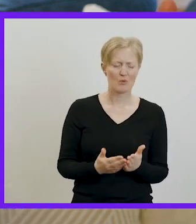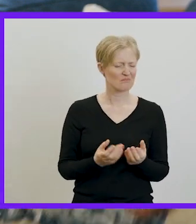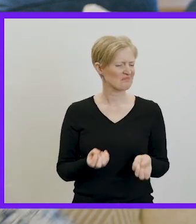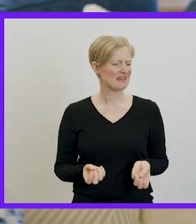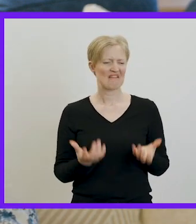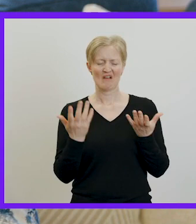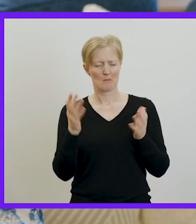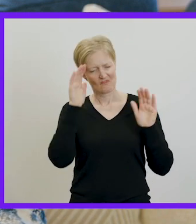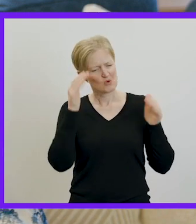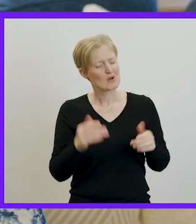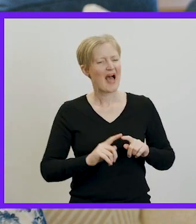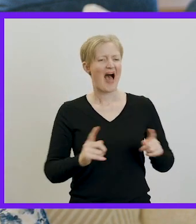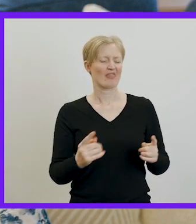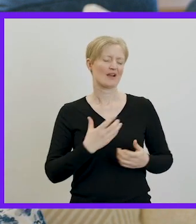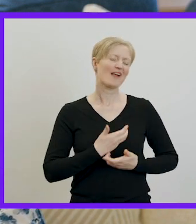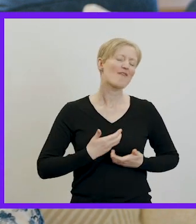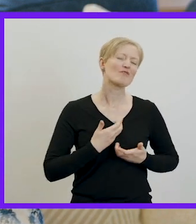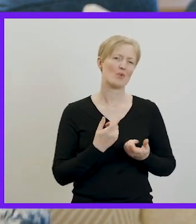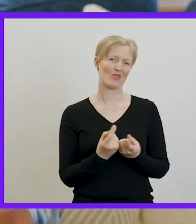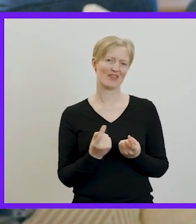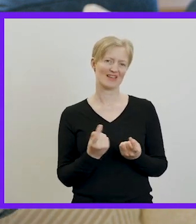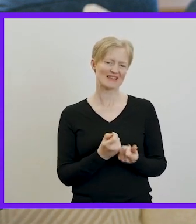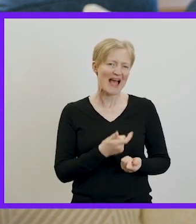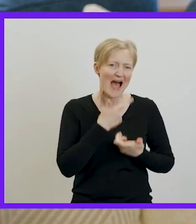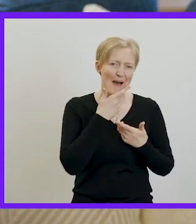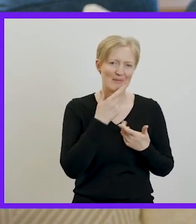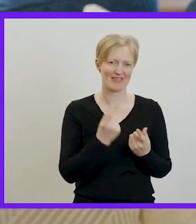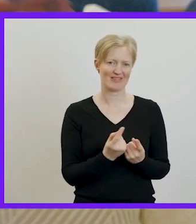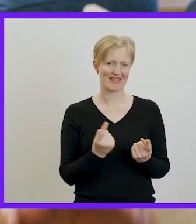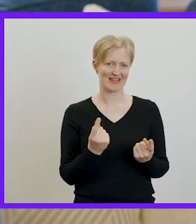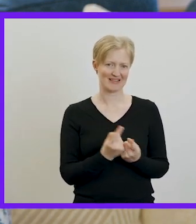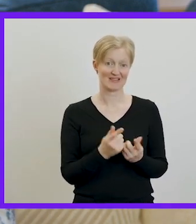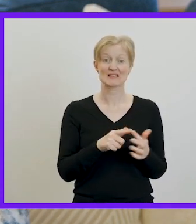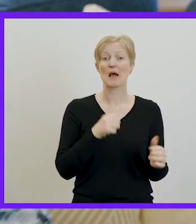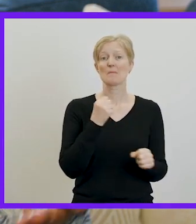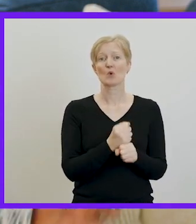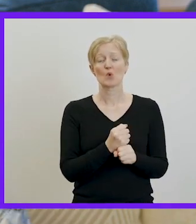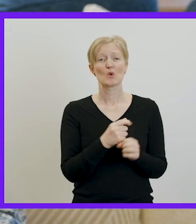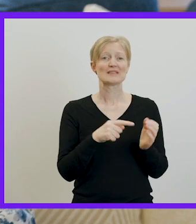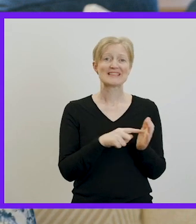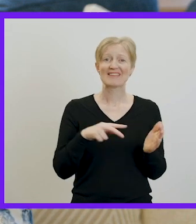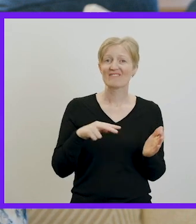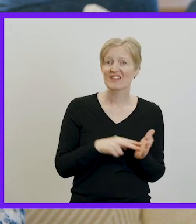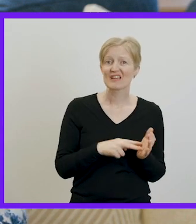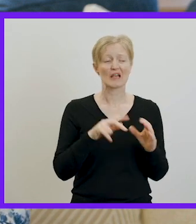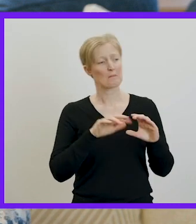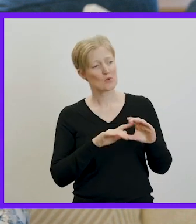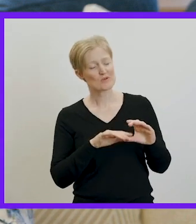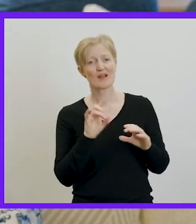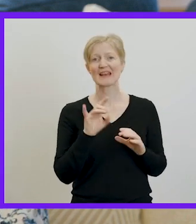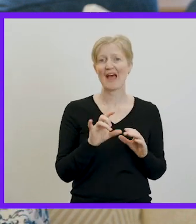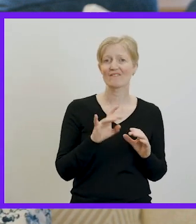start to give up, and they go to other comforts, things that make them feel happy other than God, like our TV, our